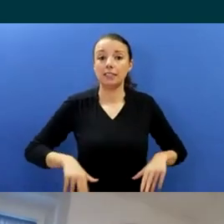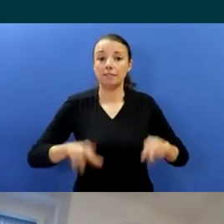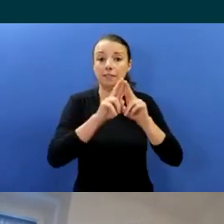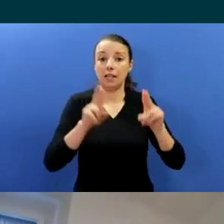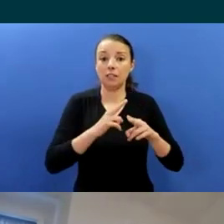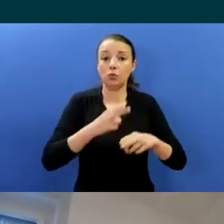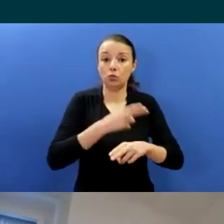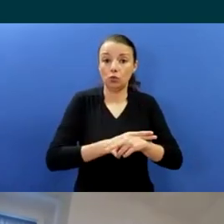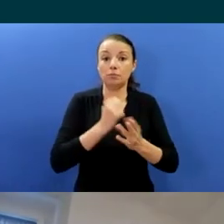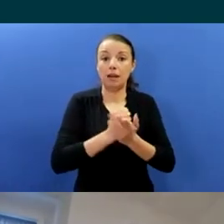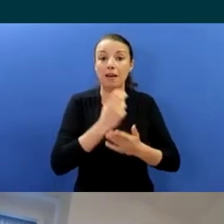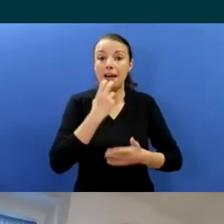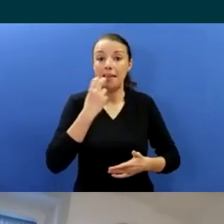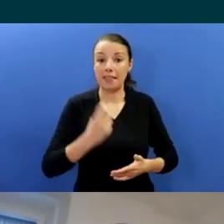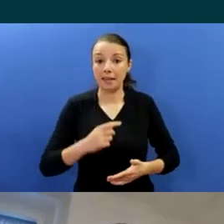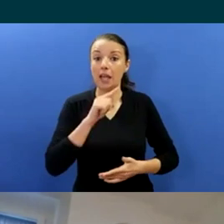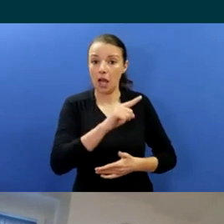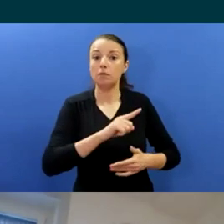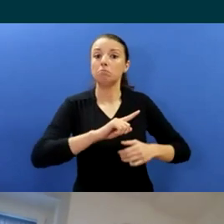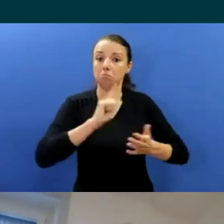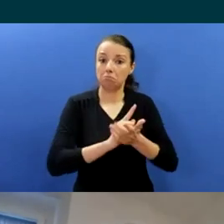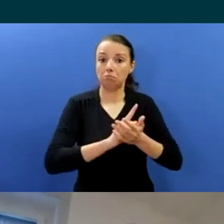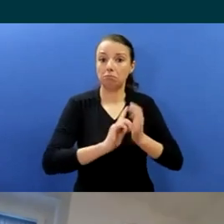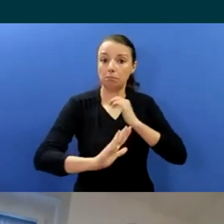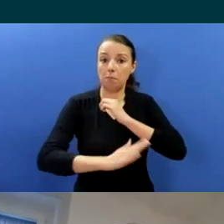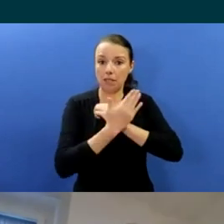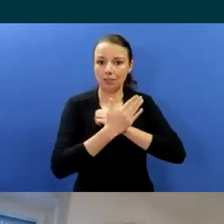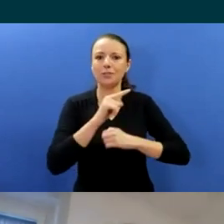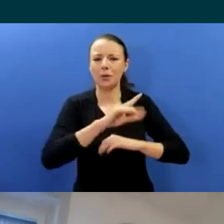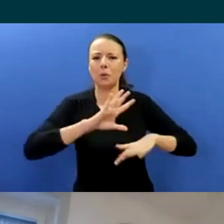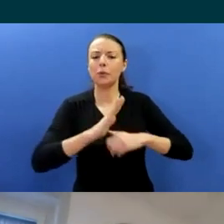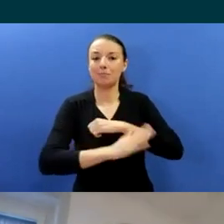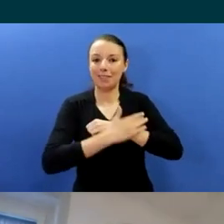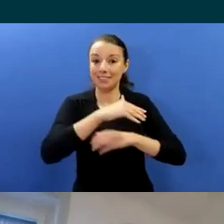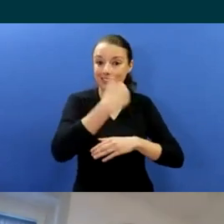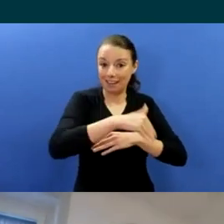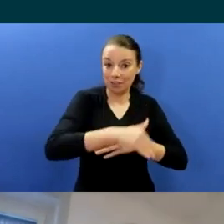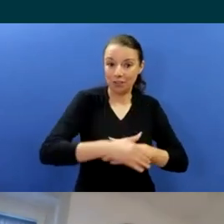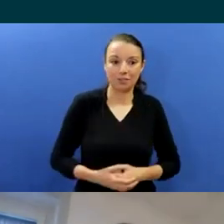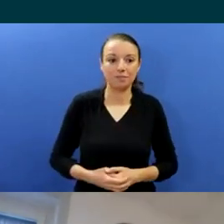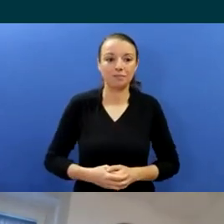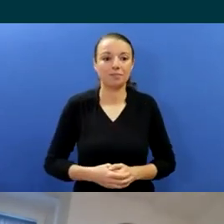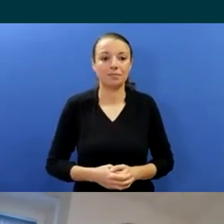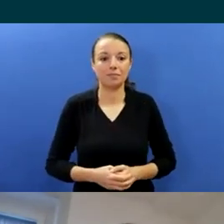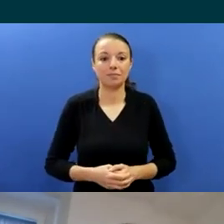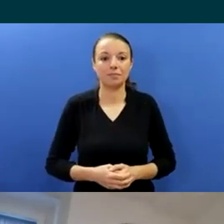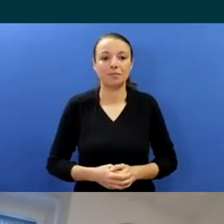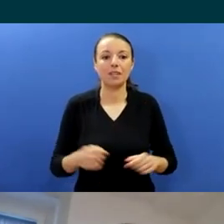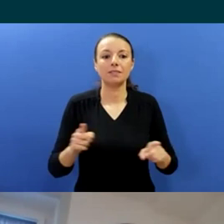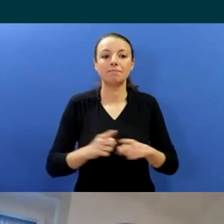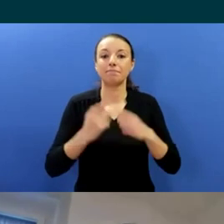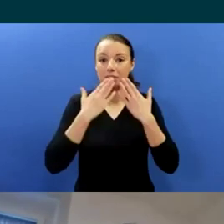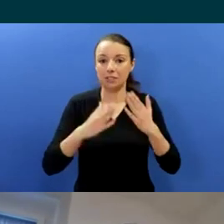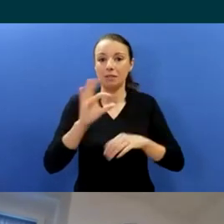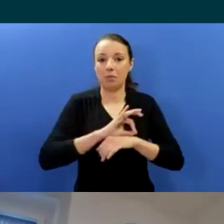a subsidy, an amount of money in order to do our smart city projects. Then from the Wyss Academy for Nature